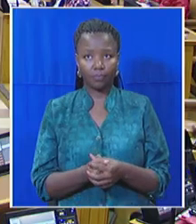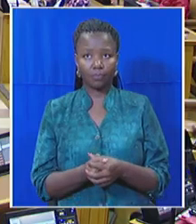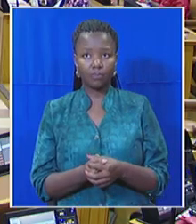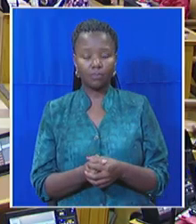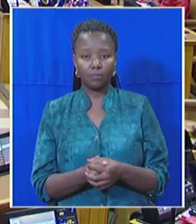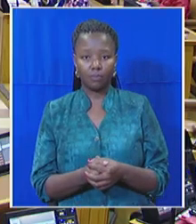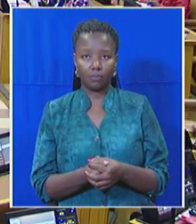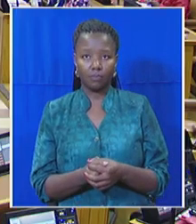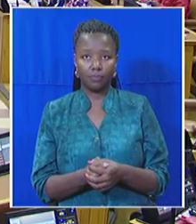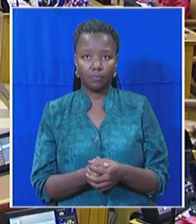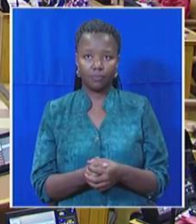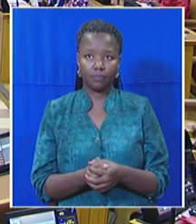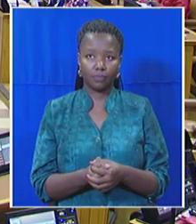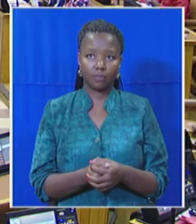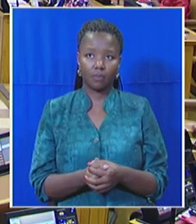member.